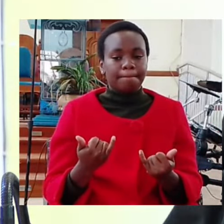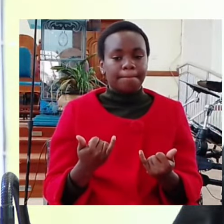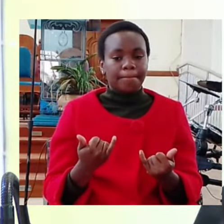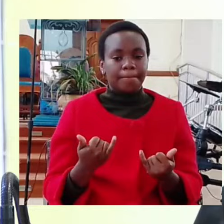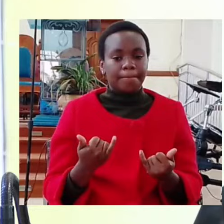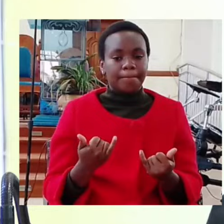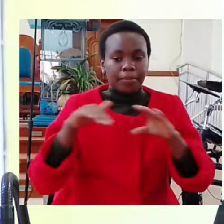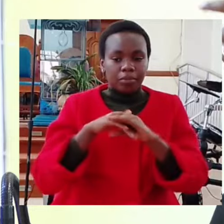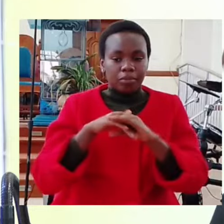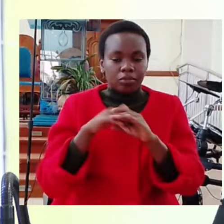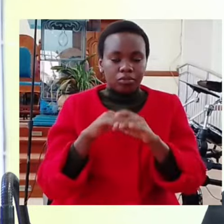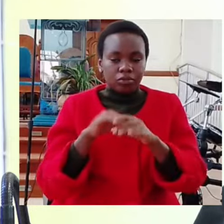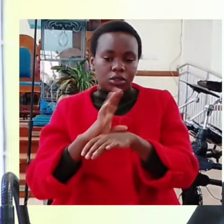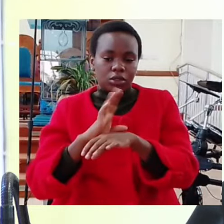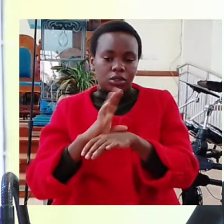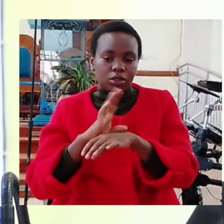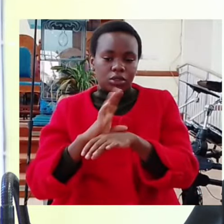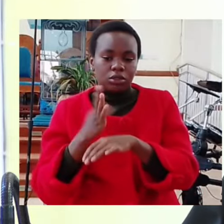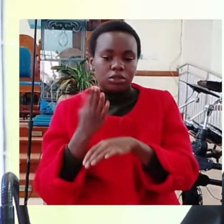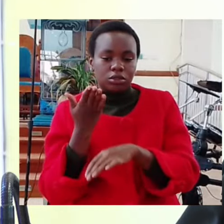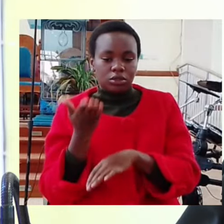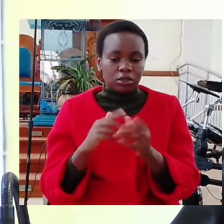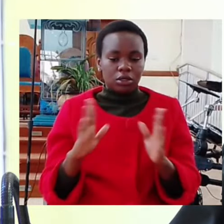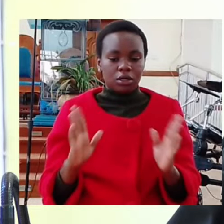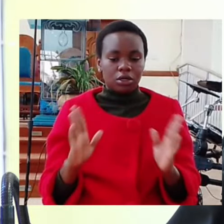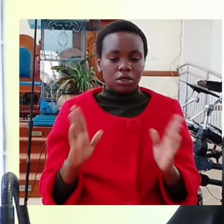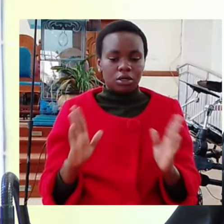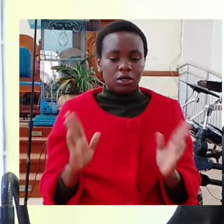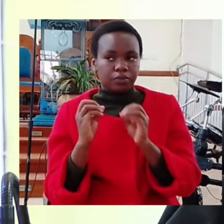nithane kuwado mataroma nereria.